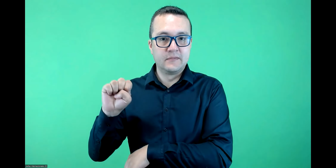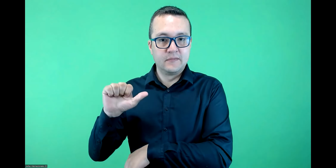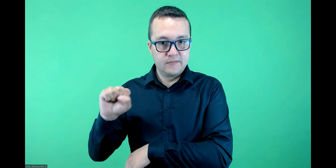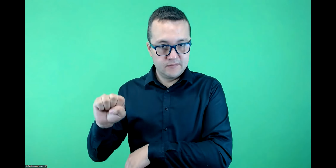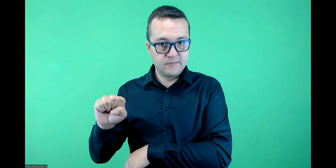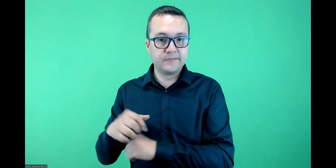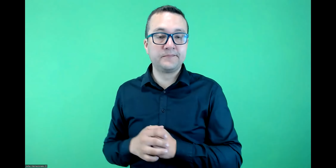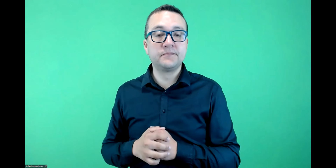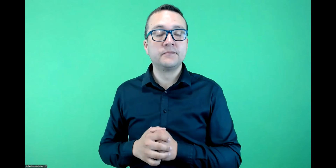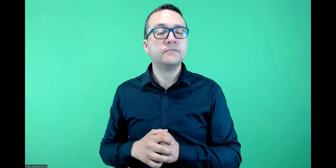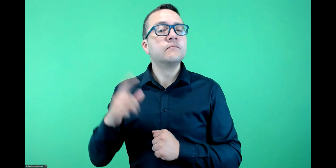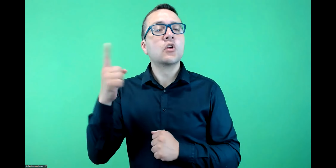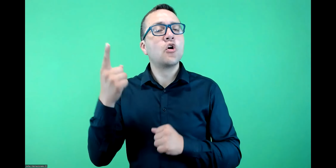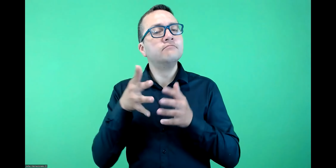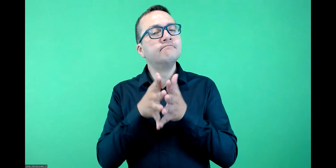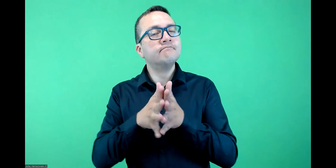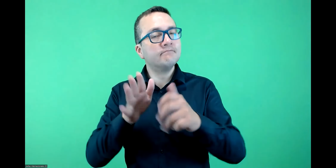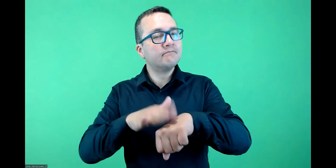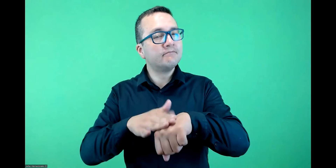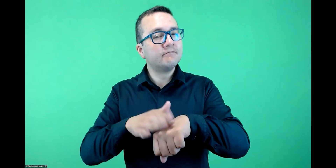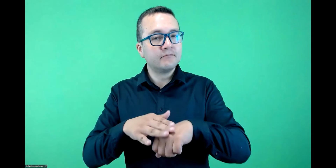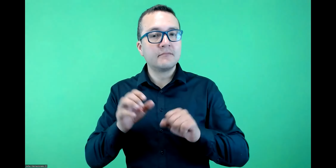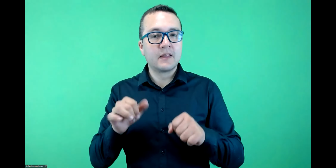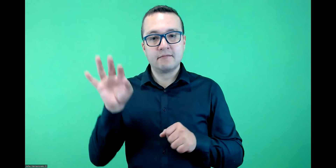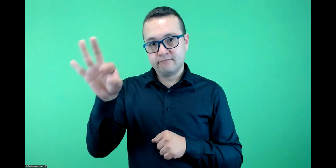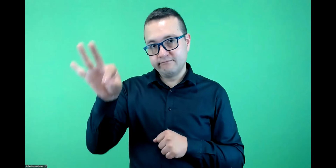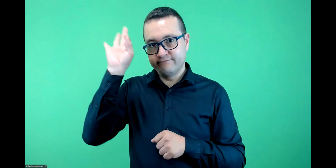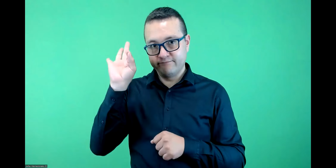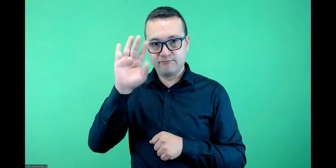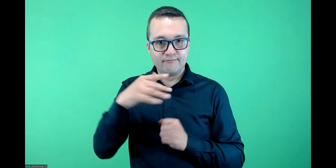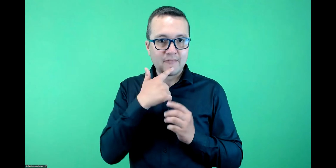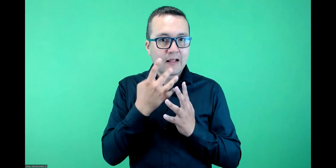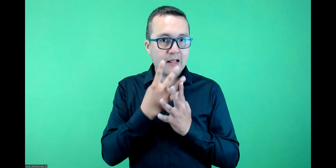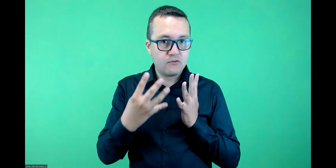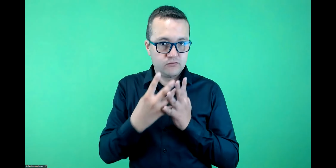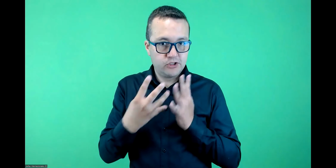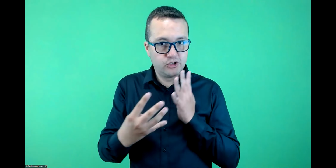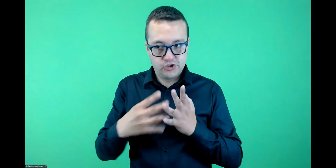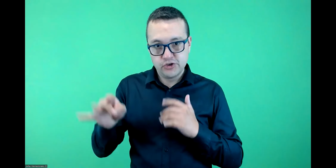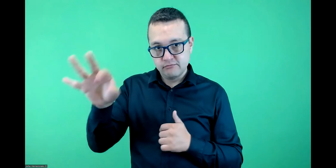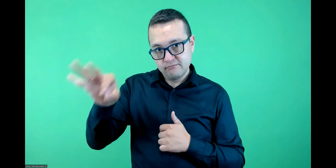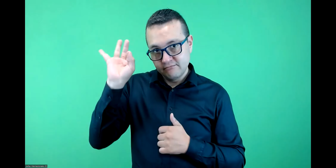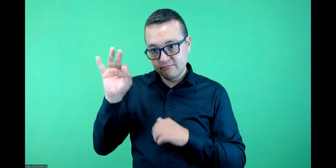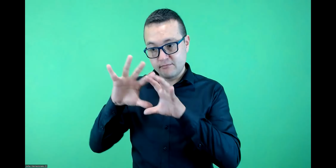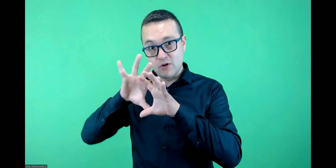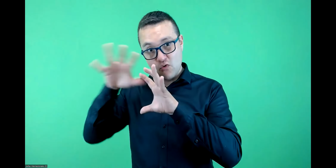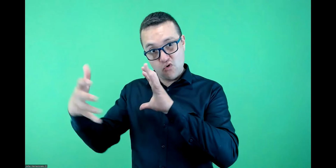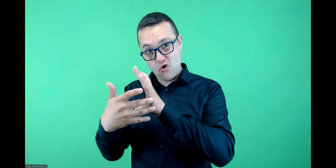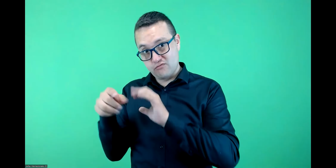will be providing us some opening words. Now, in the meantime, just to remind you that you may select the language of your